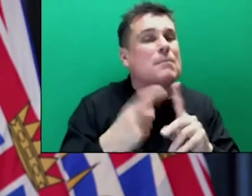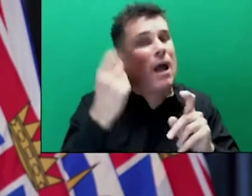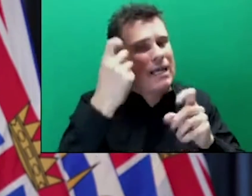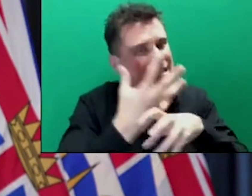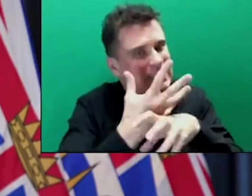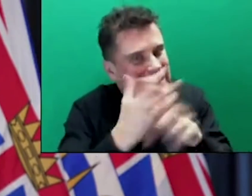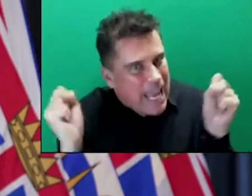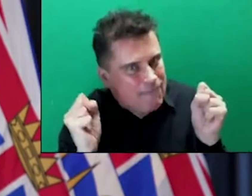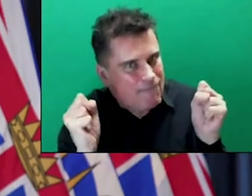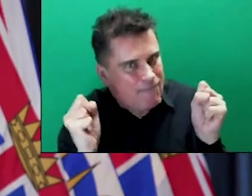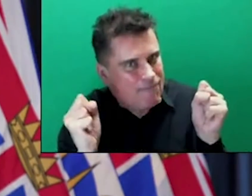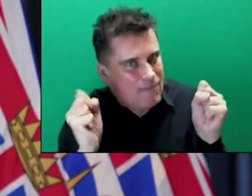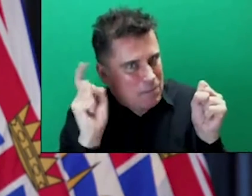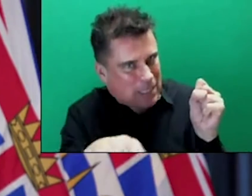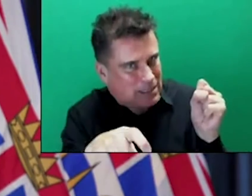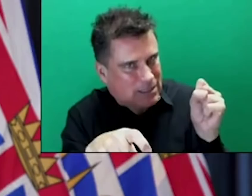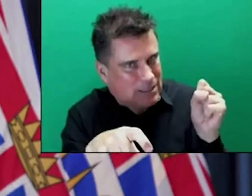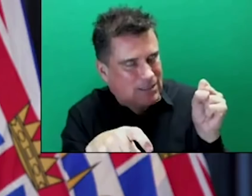these guidance.